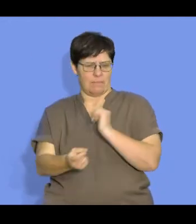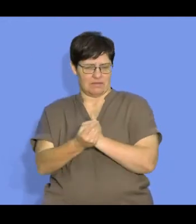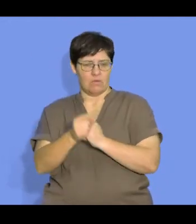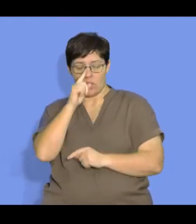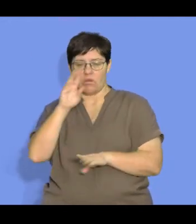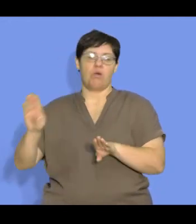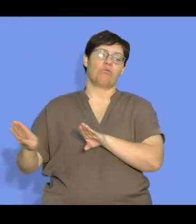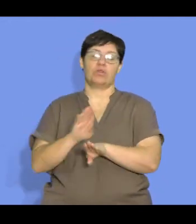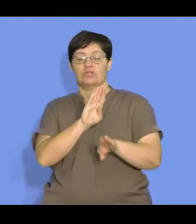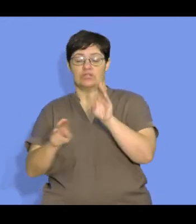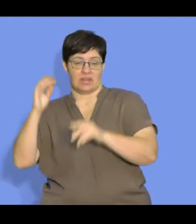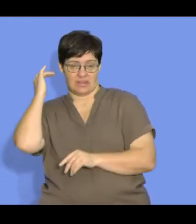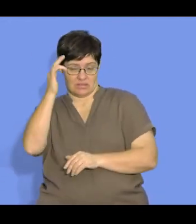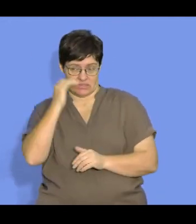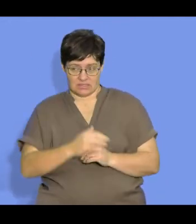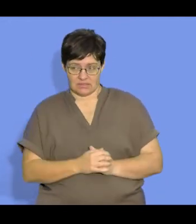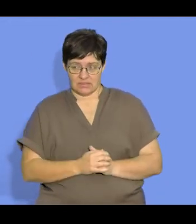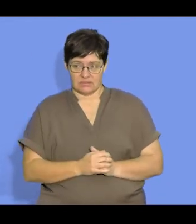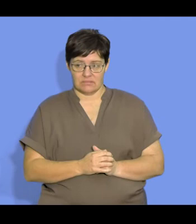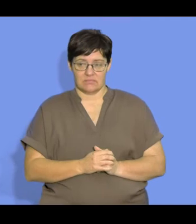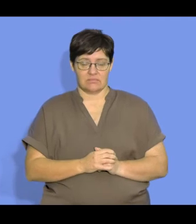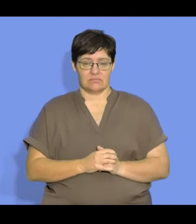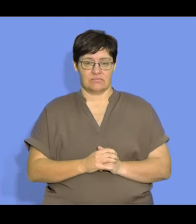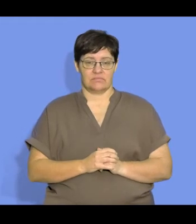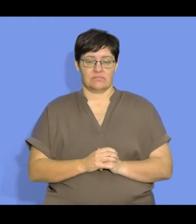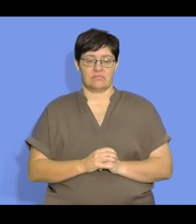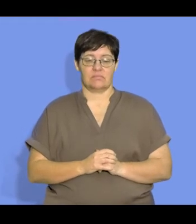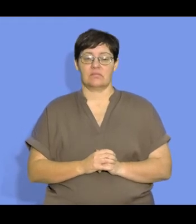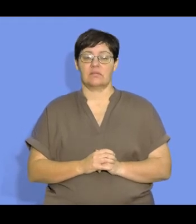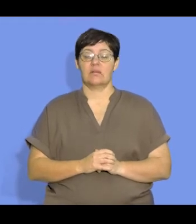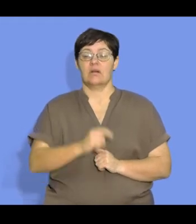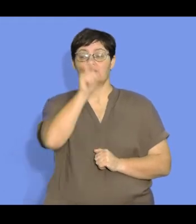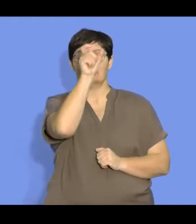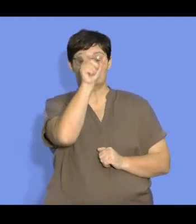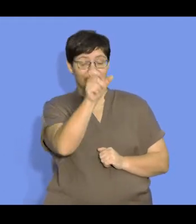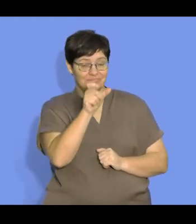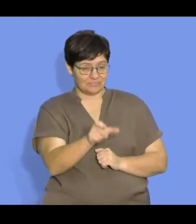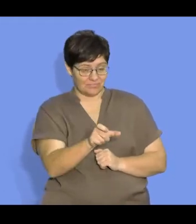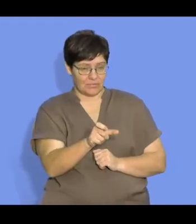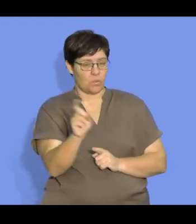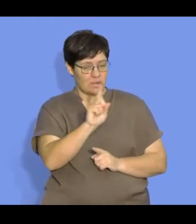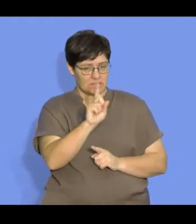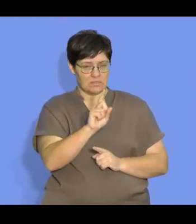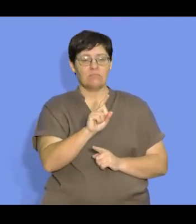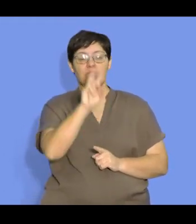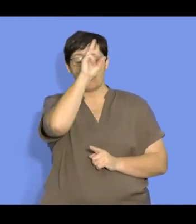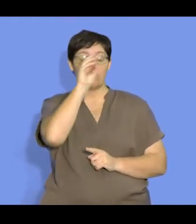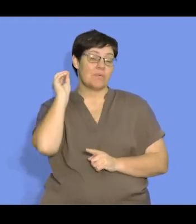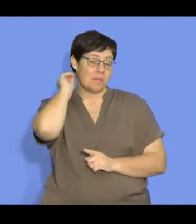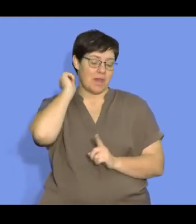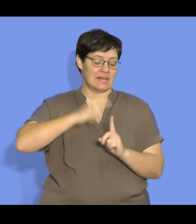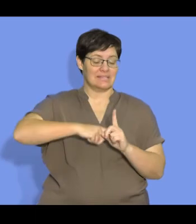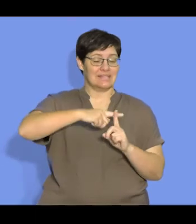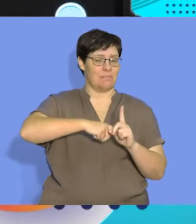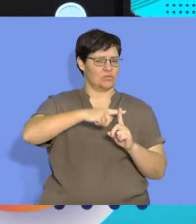we explain the graphs. The terminology for this part is, we should remember what